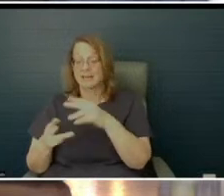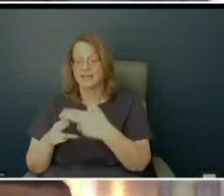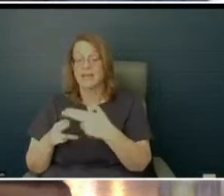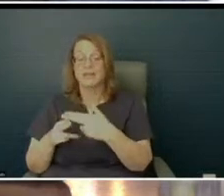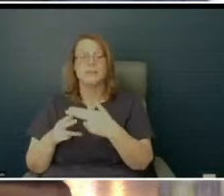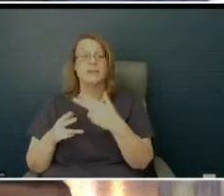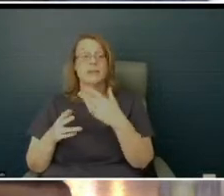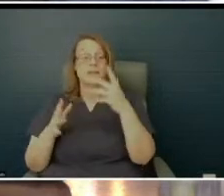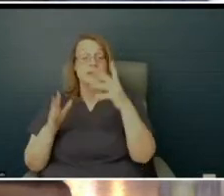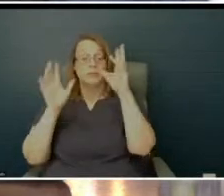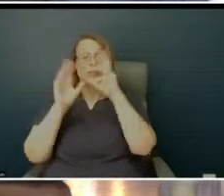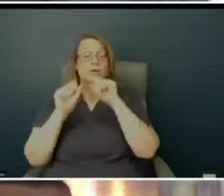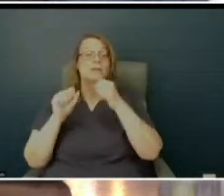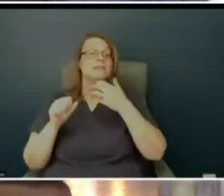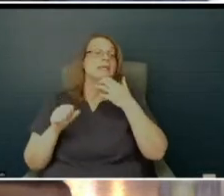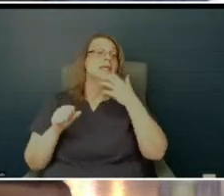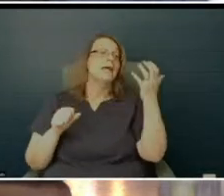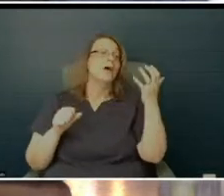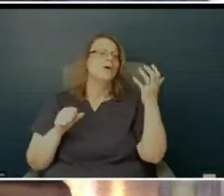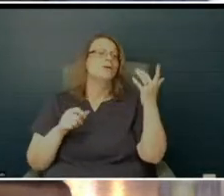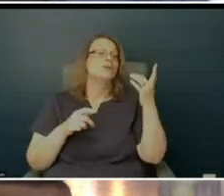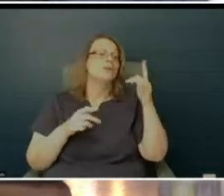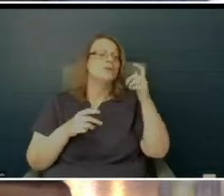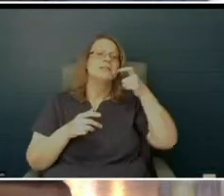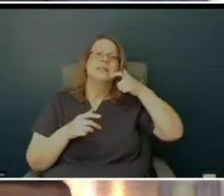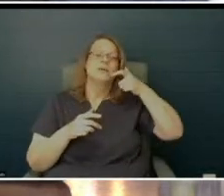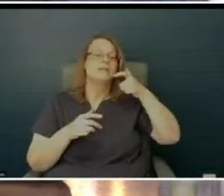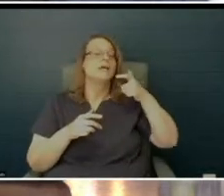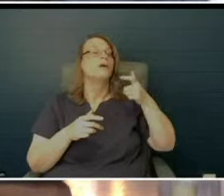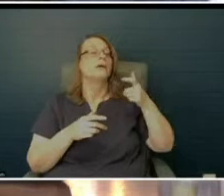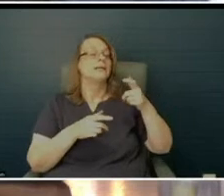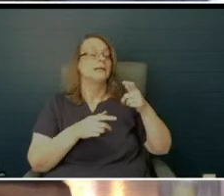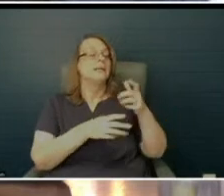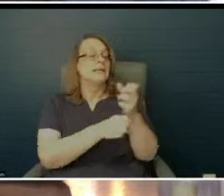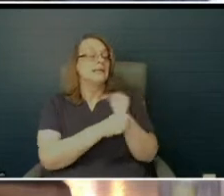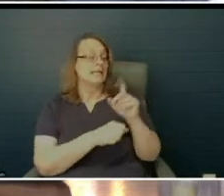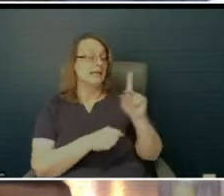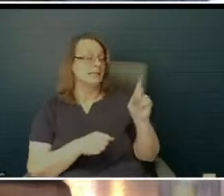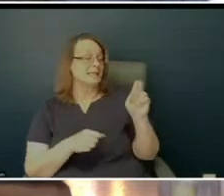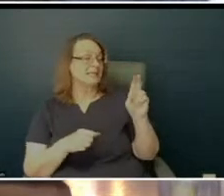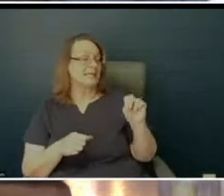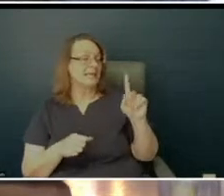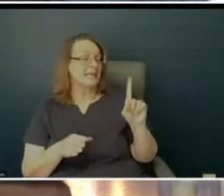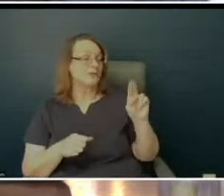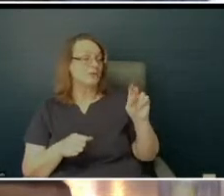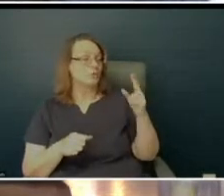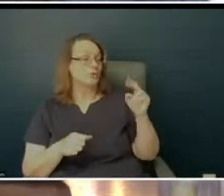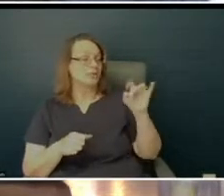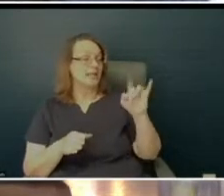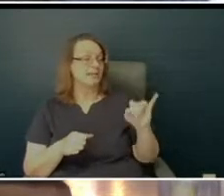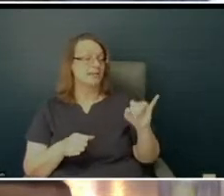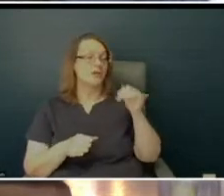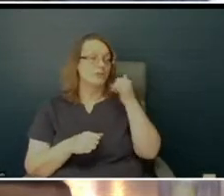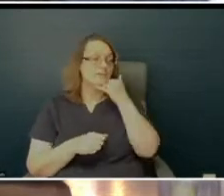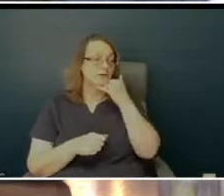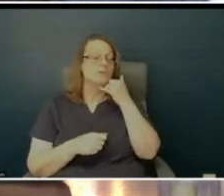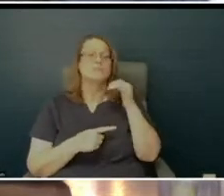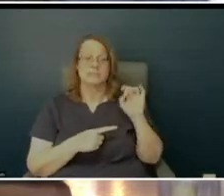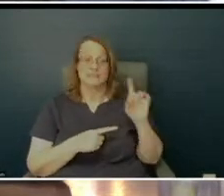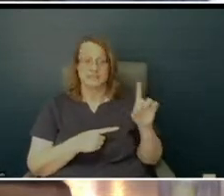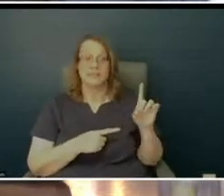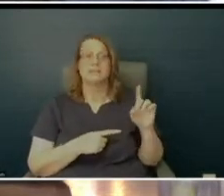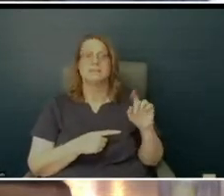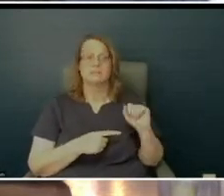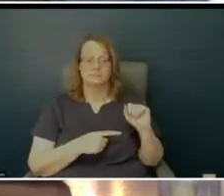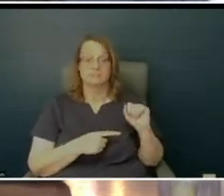secretary, "Get Ken Cuccinelli on the phone." And she did in very short order. Mr. Cuccinelli was on the phone. He was the number